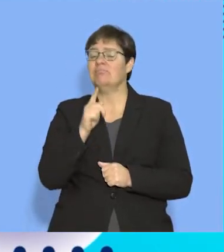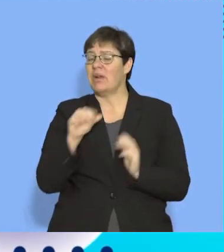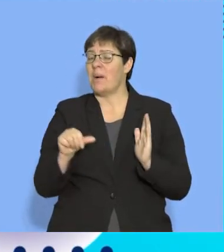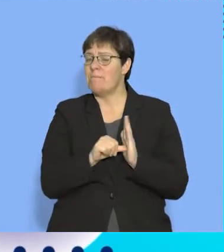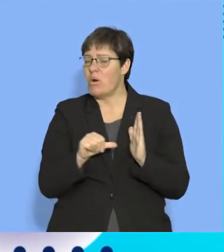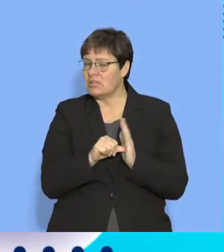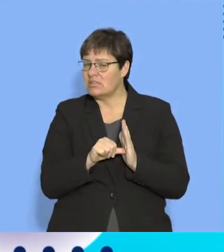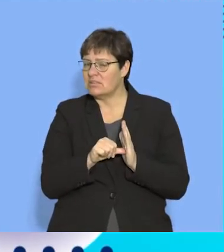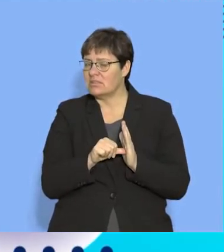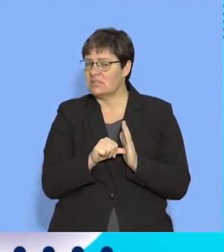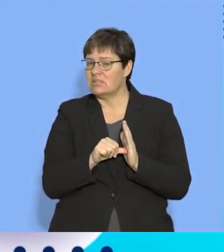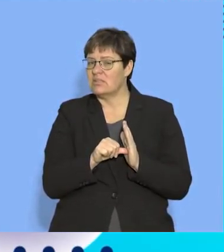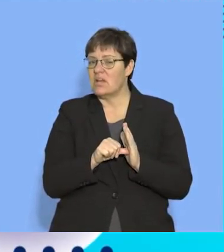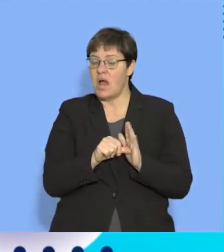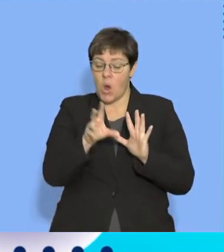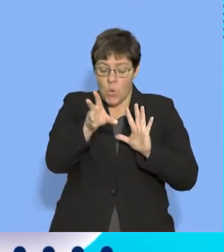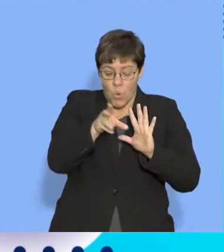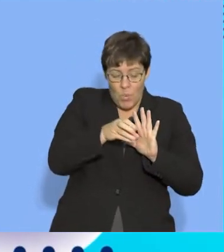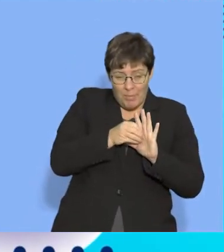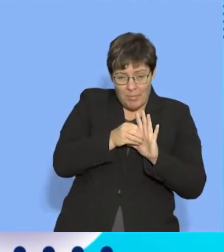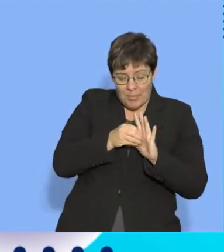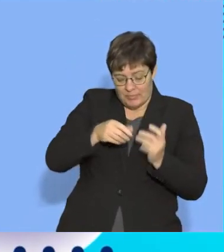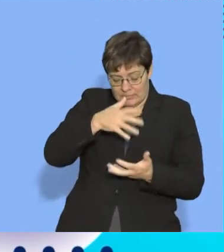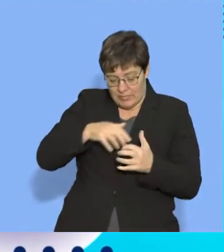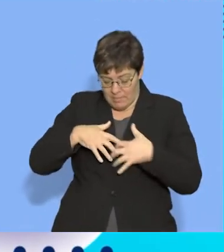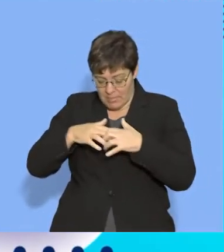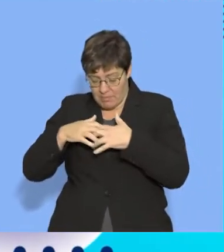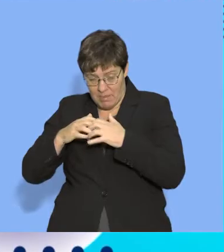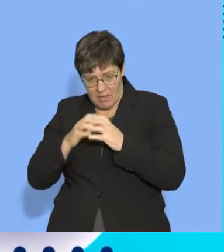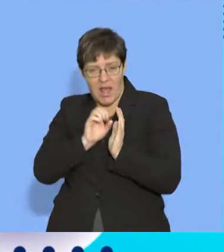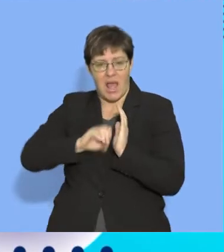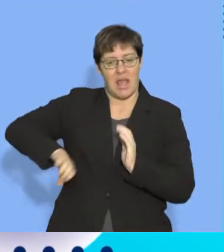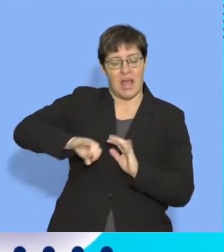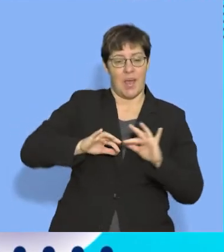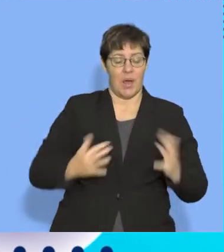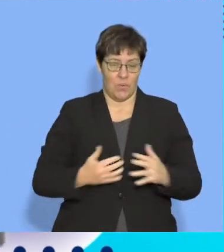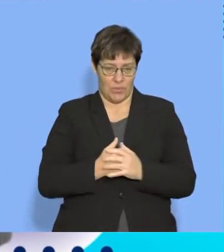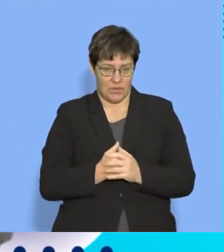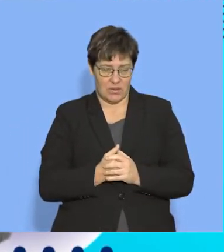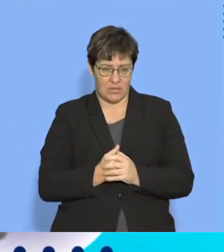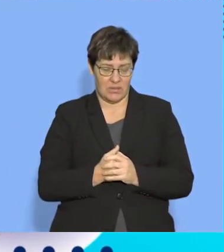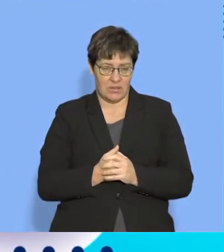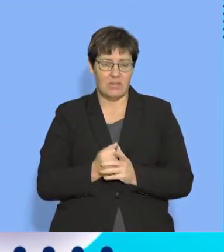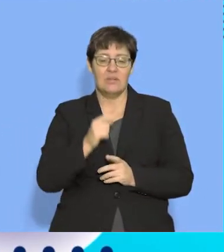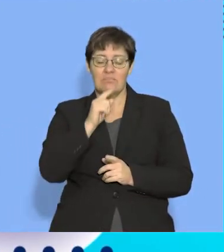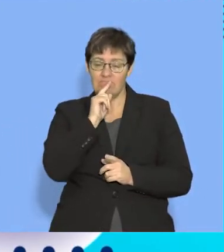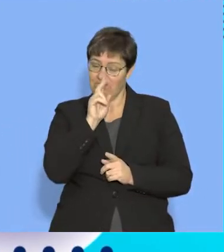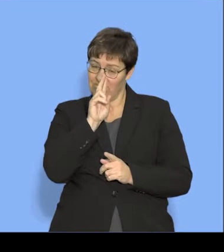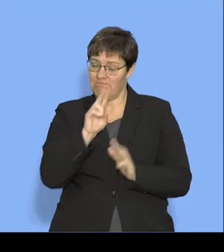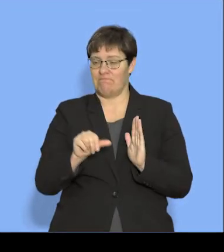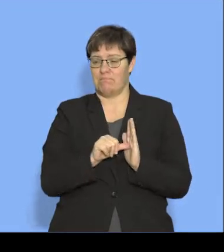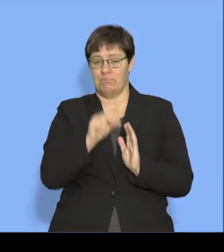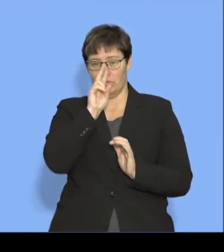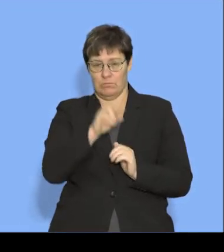that we understand and have an overview of all the processes before we get into specifically absorption and